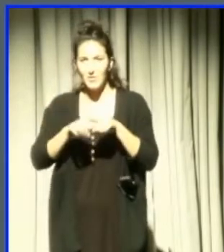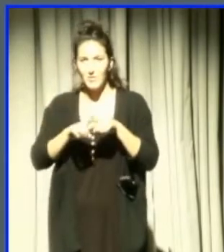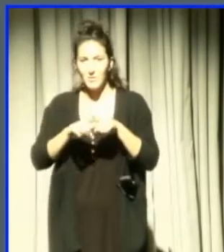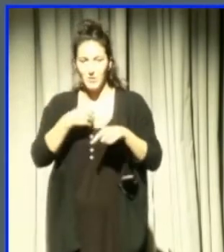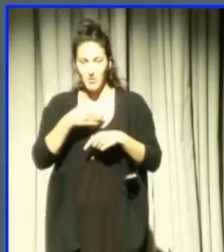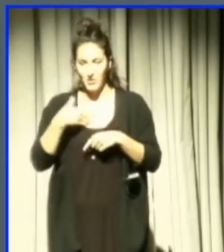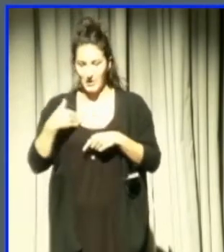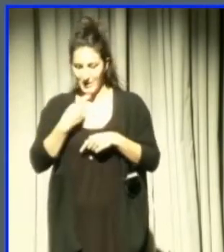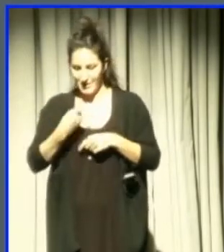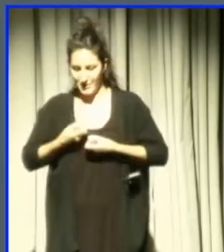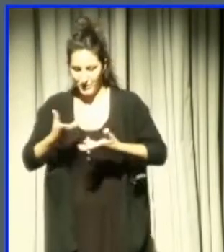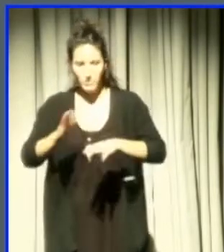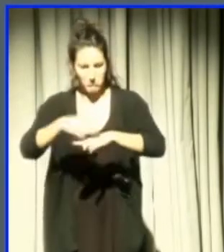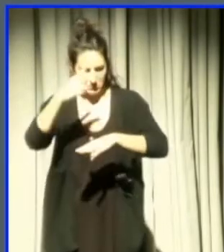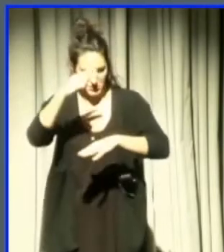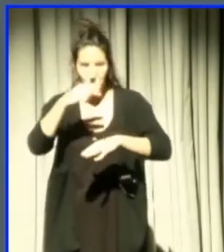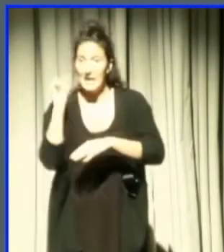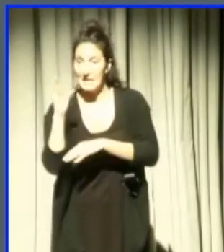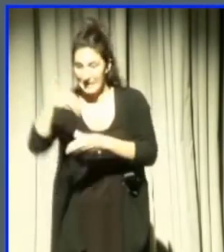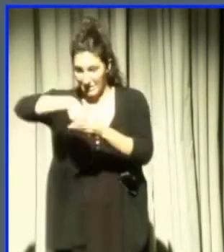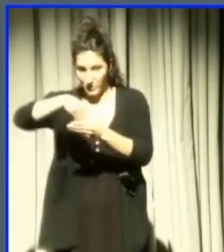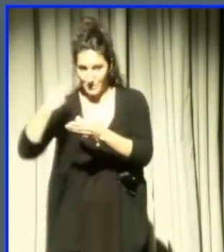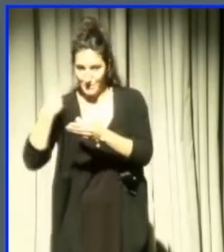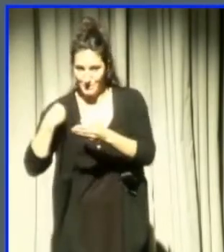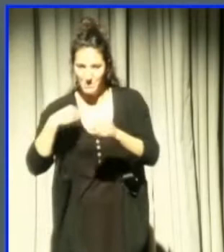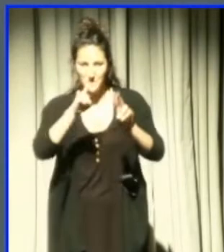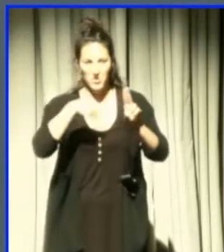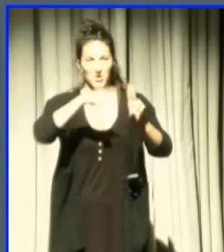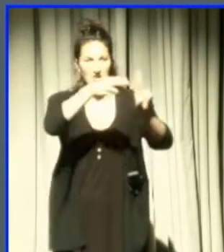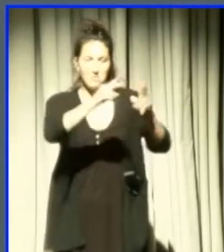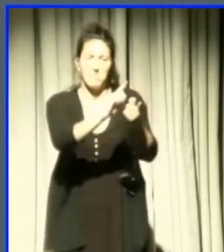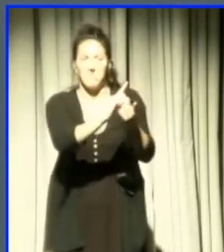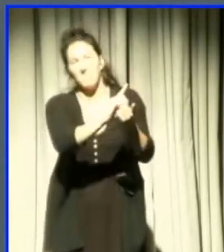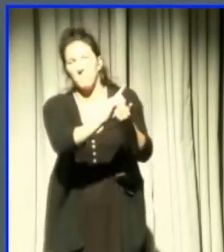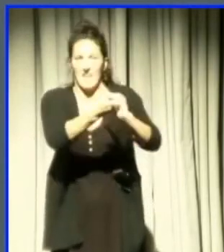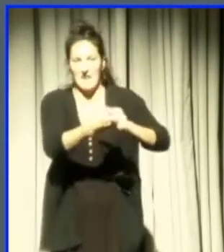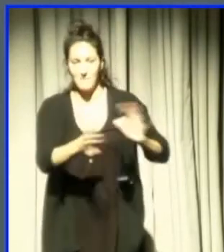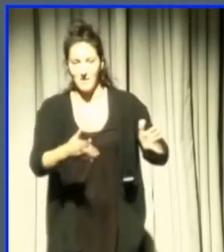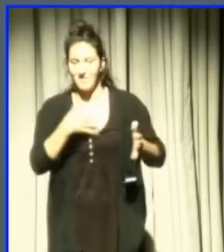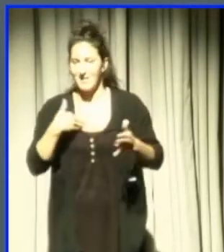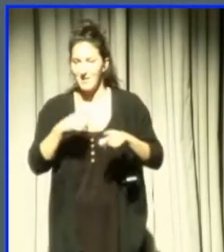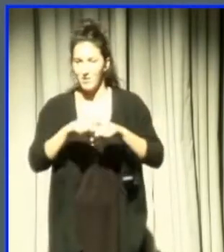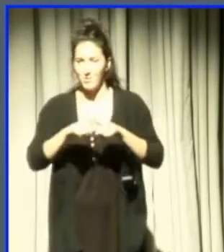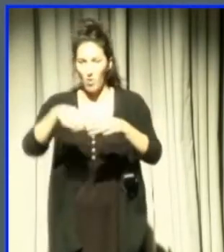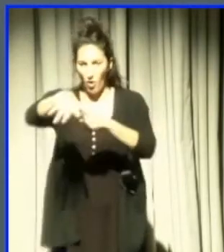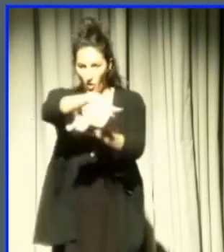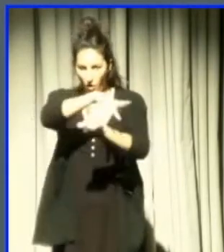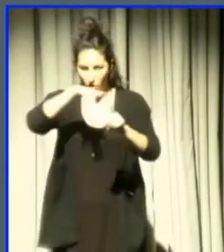but I needed to have a larger context for the things that I'm going to talk